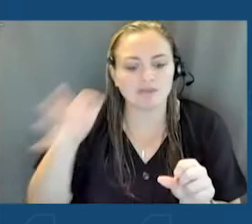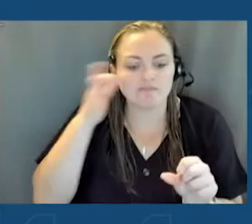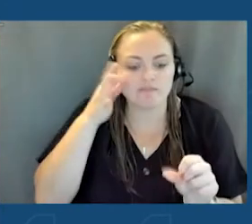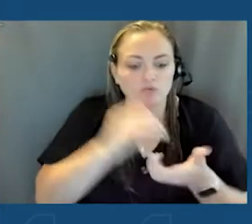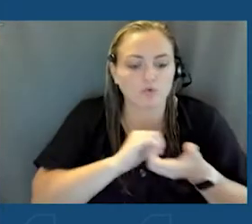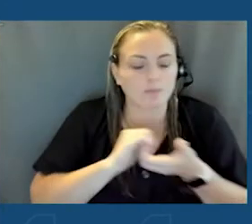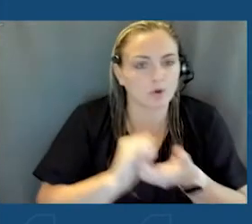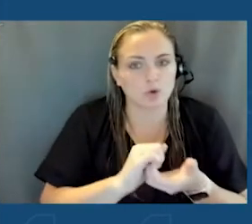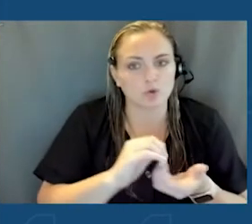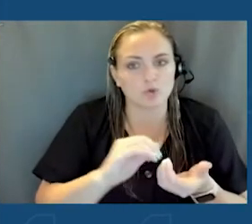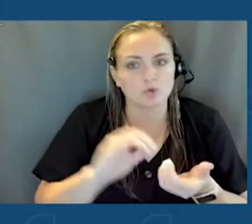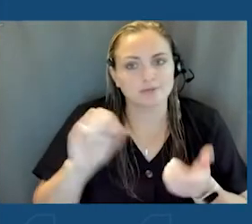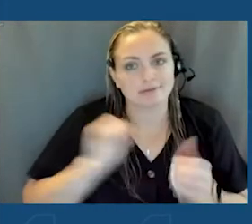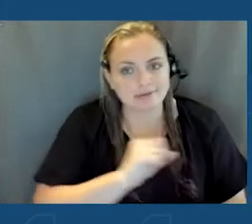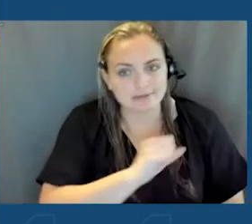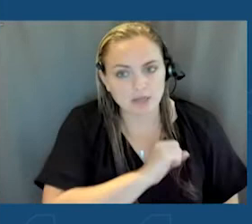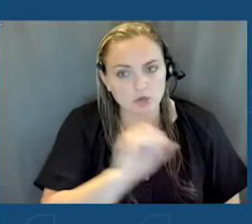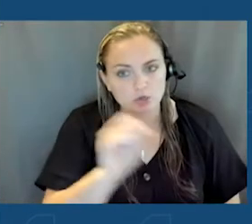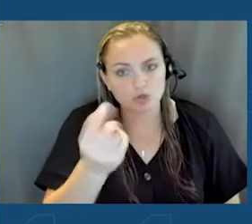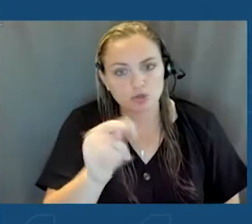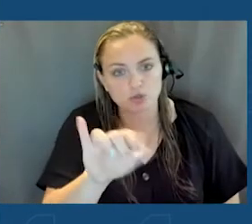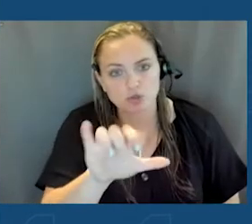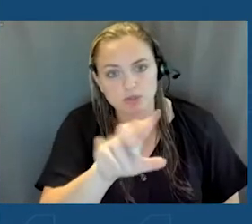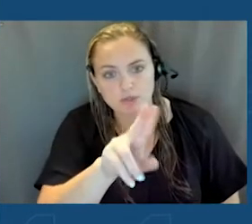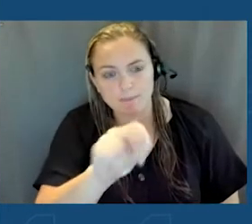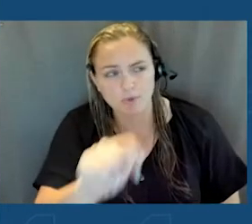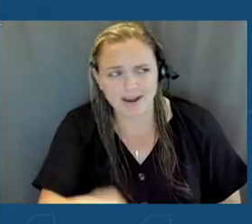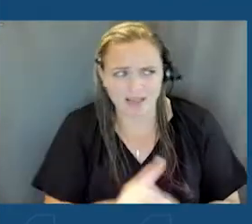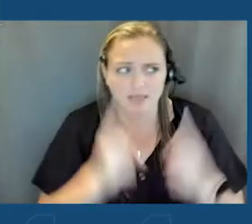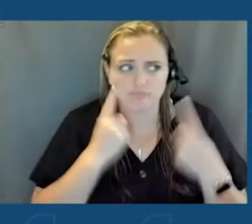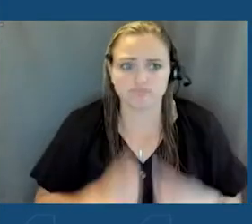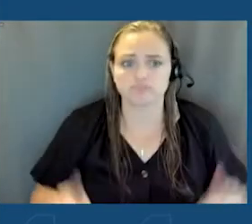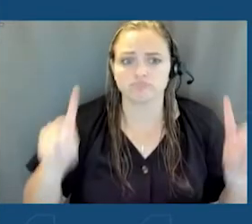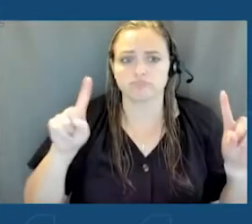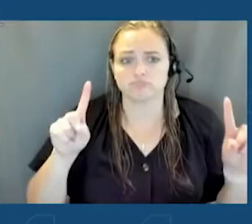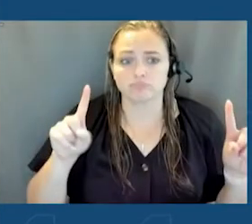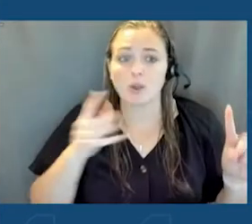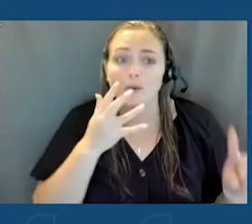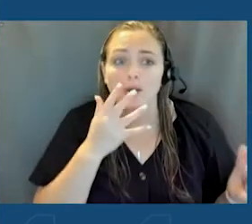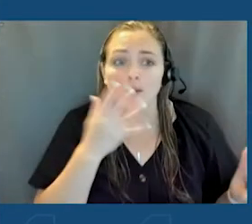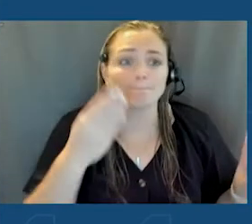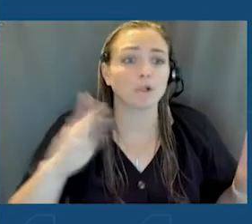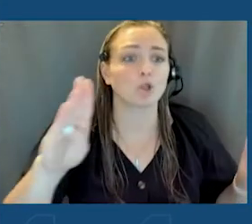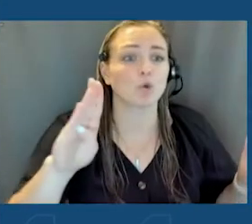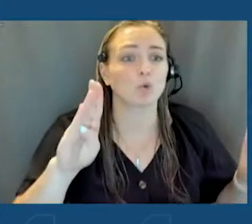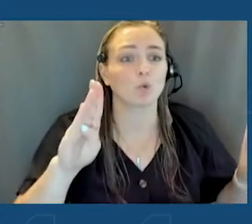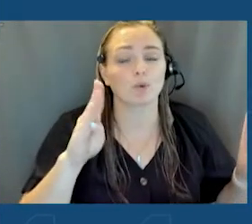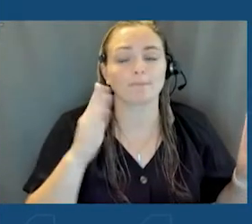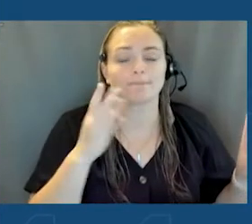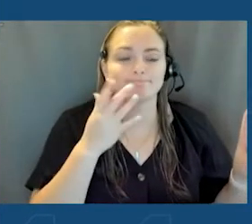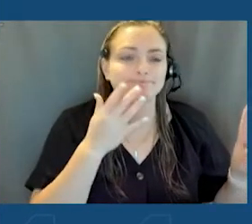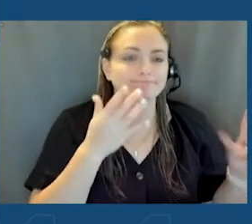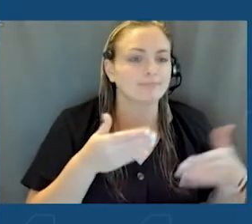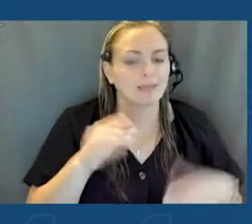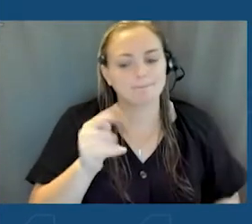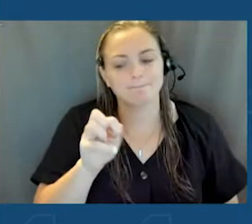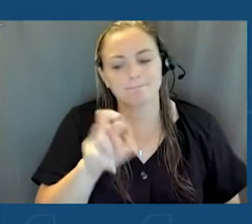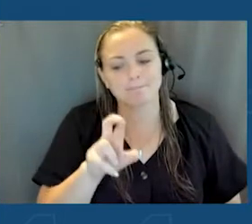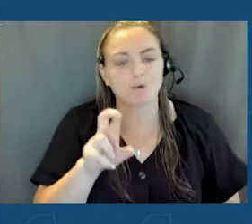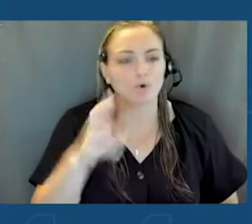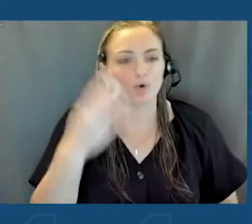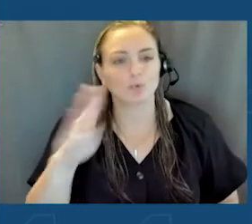like Senator Gillibrand, and I think we're officially declaring that powder blue is the color of fighting for child care. Senator